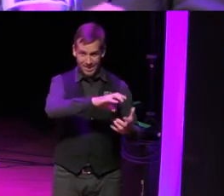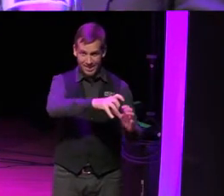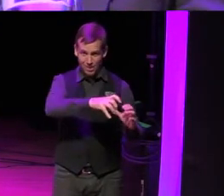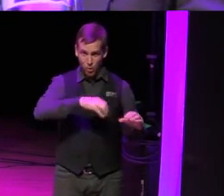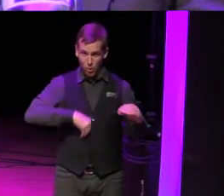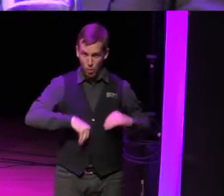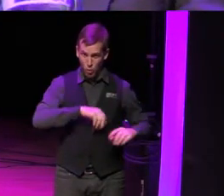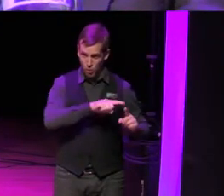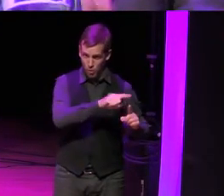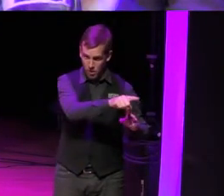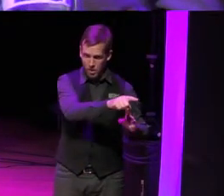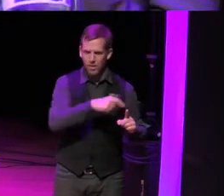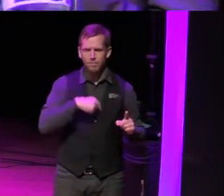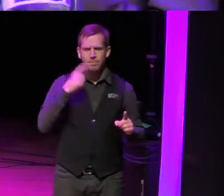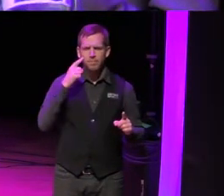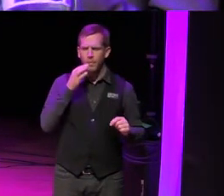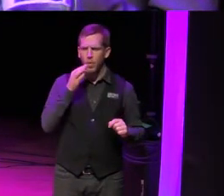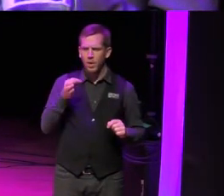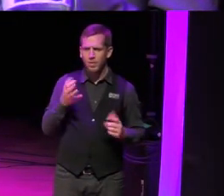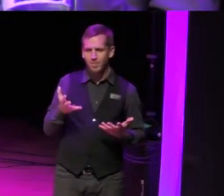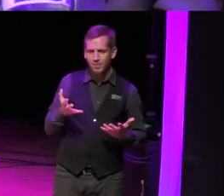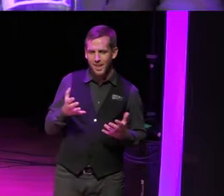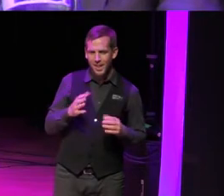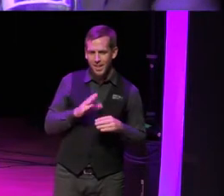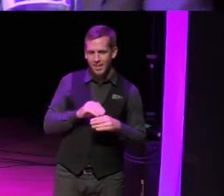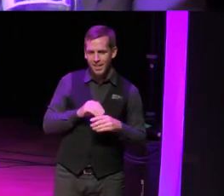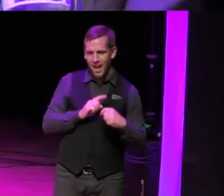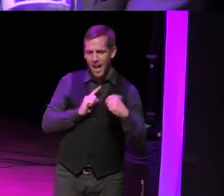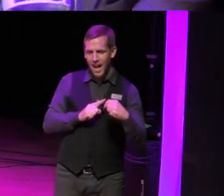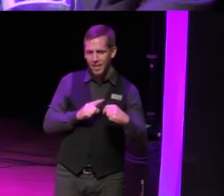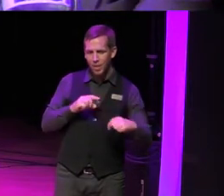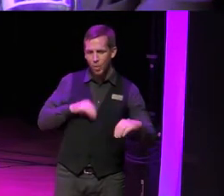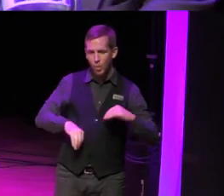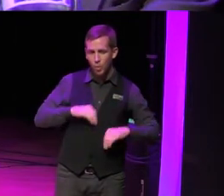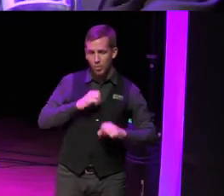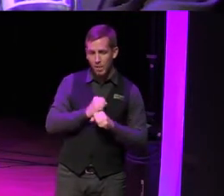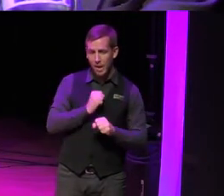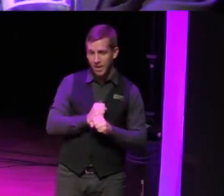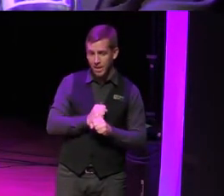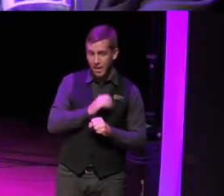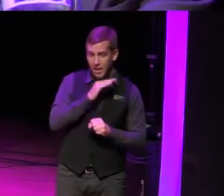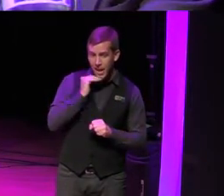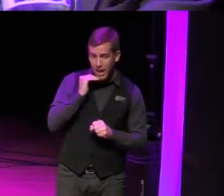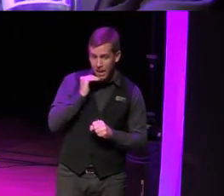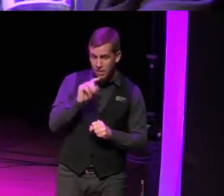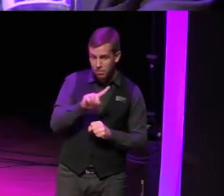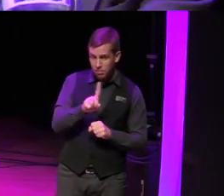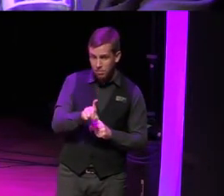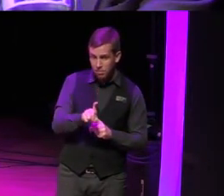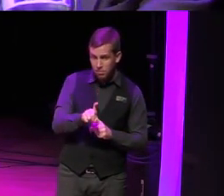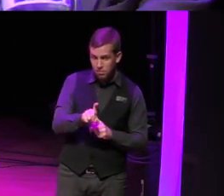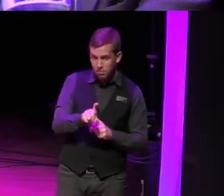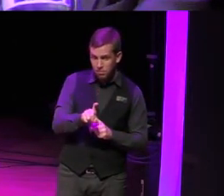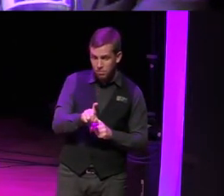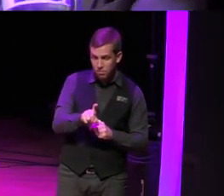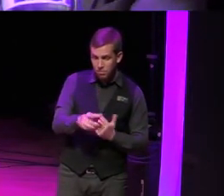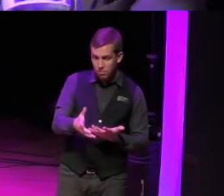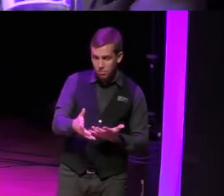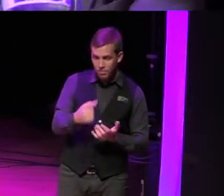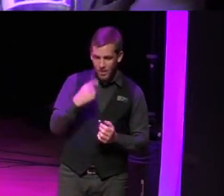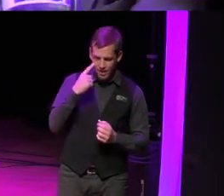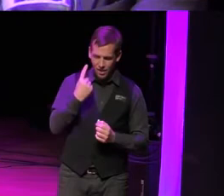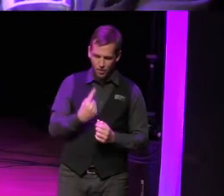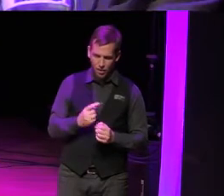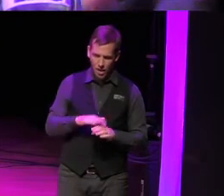And I wanted to ask, is Swedish anti-corruption work sufficient? What do you say? Well, primarily, of course,